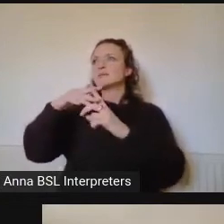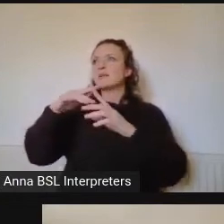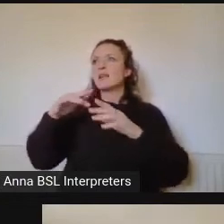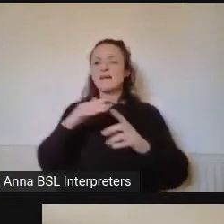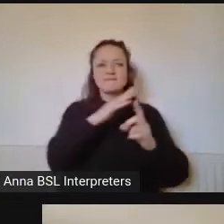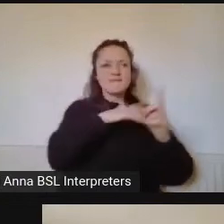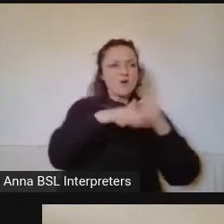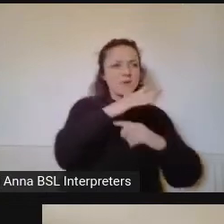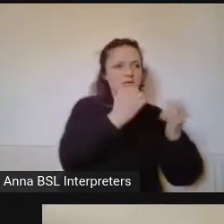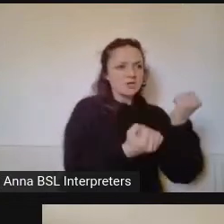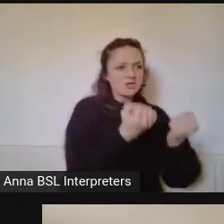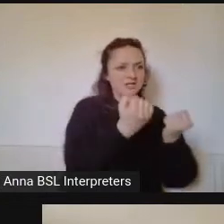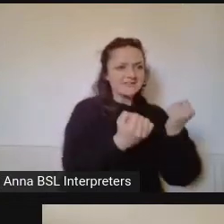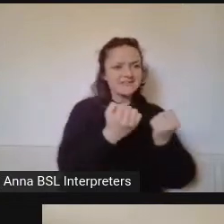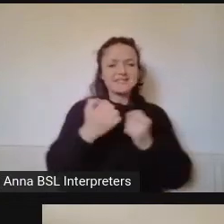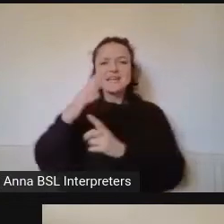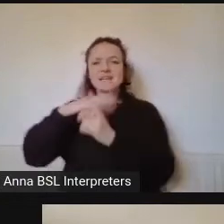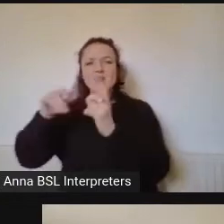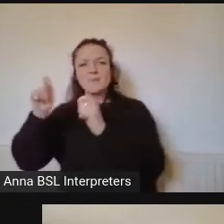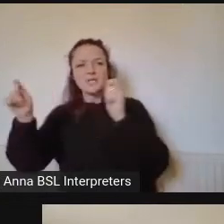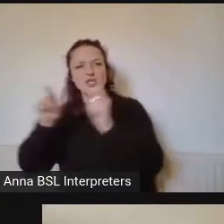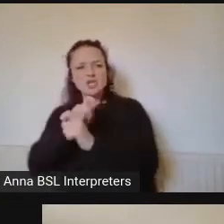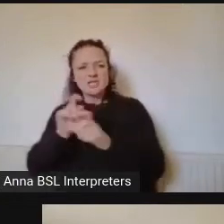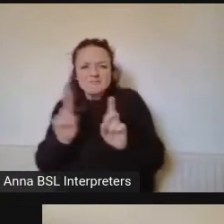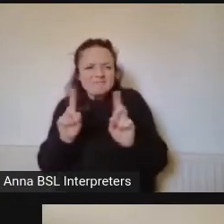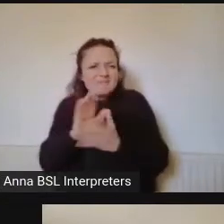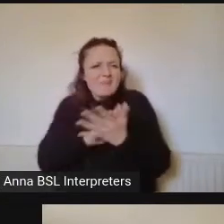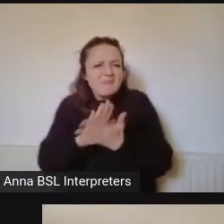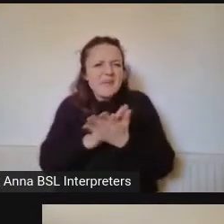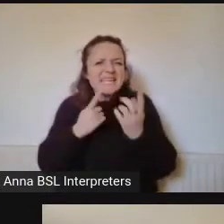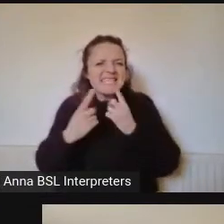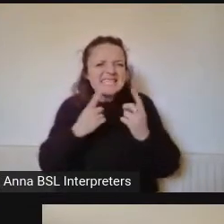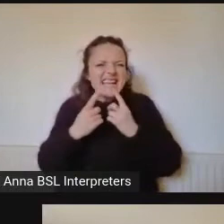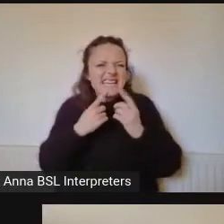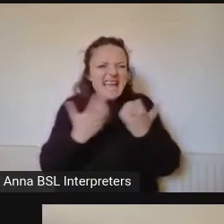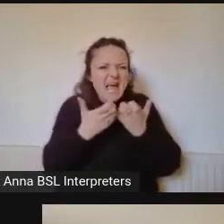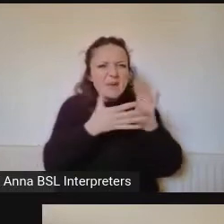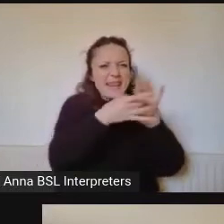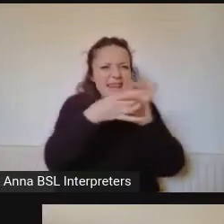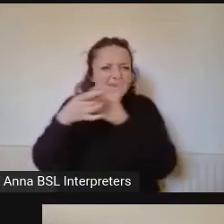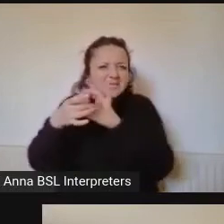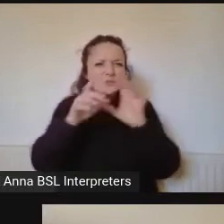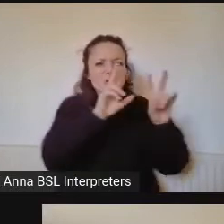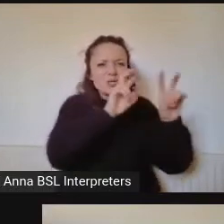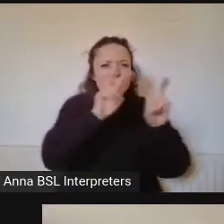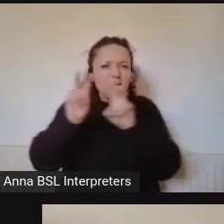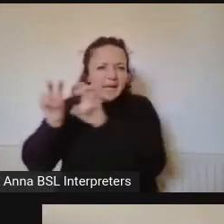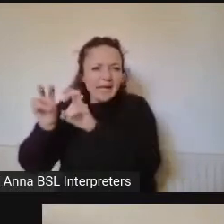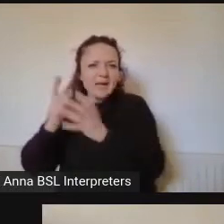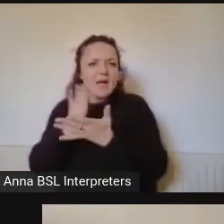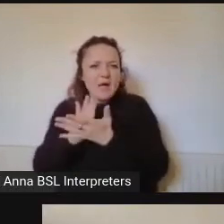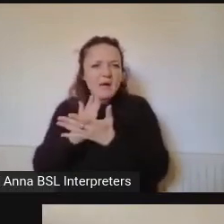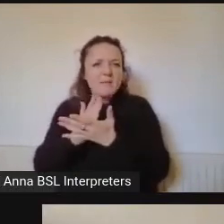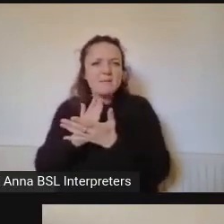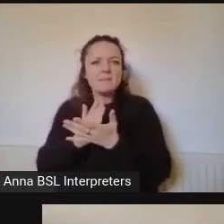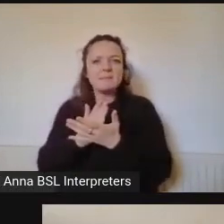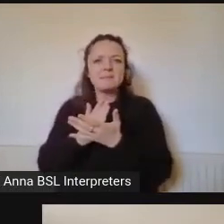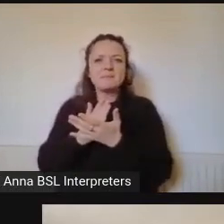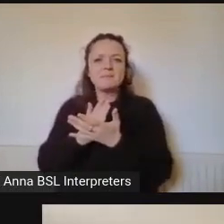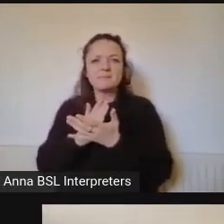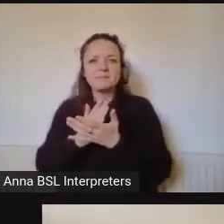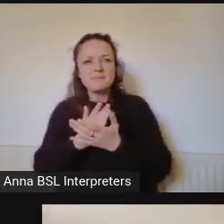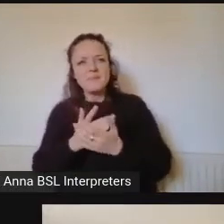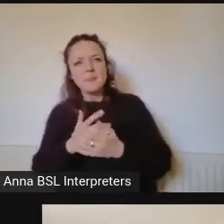climate change actually mean, and to move it beyond this kind of like categorization, as I was saying, of collecting